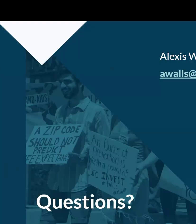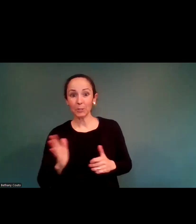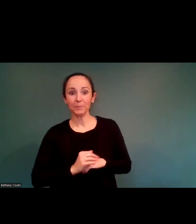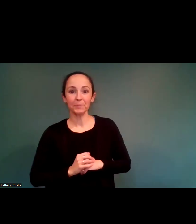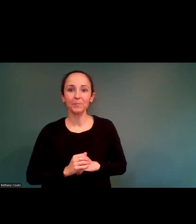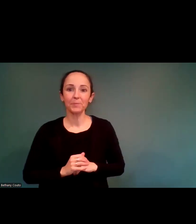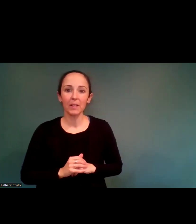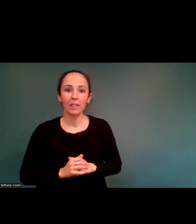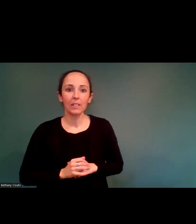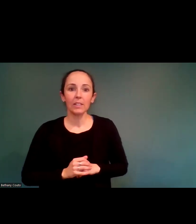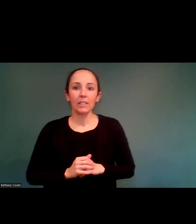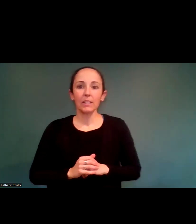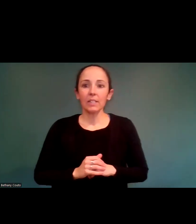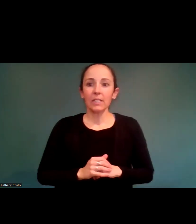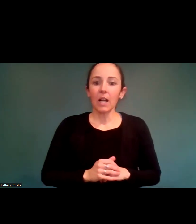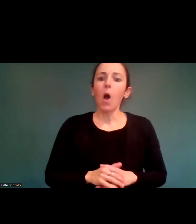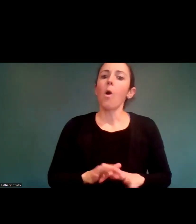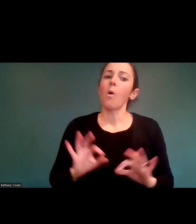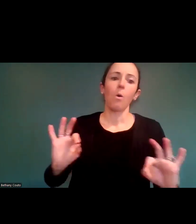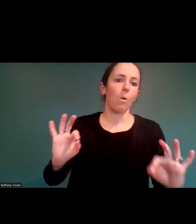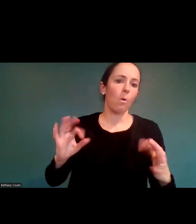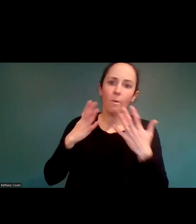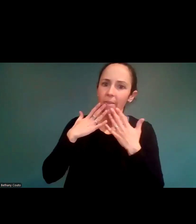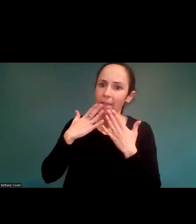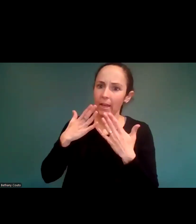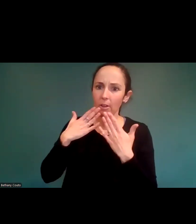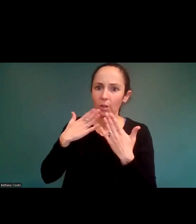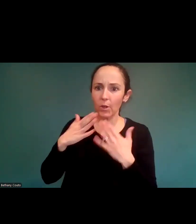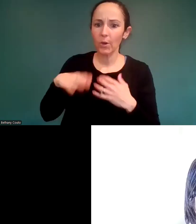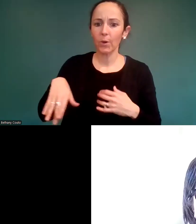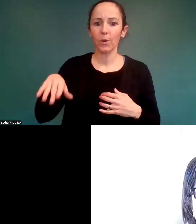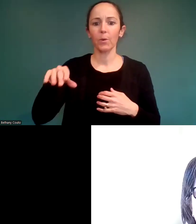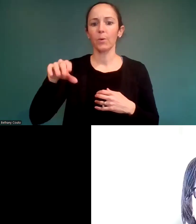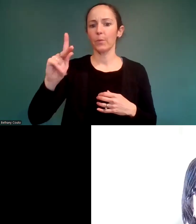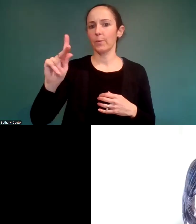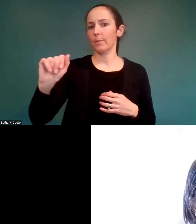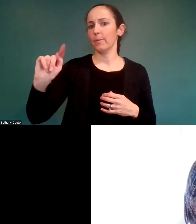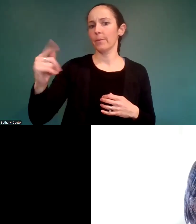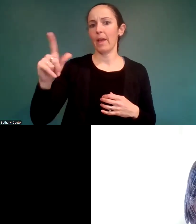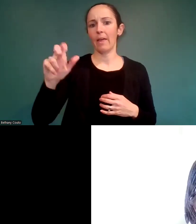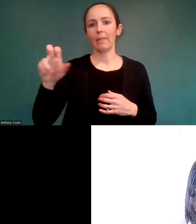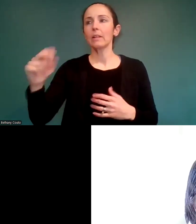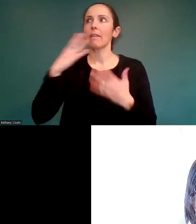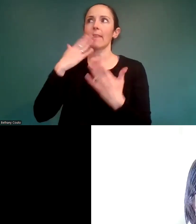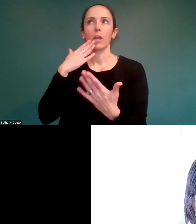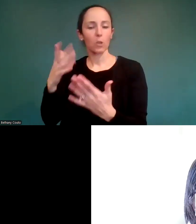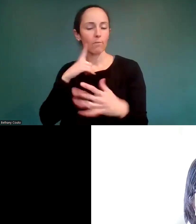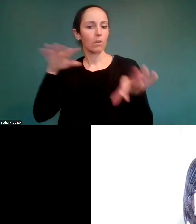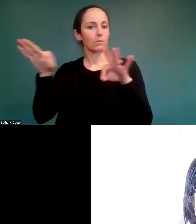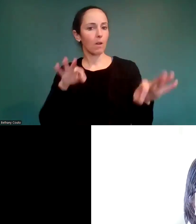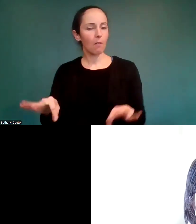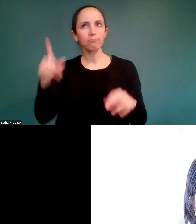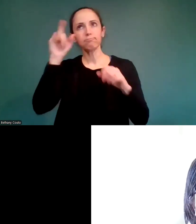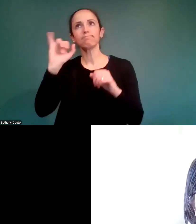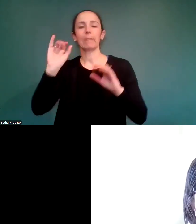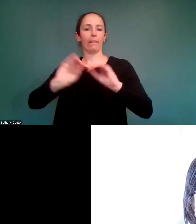Alexis. That was a really great example of how you all have used your framework and used data to be able to illustrate that. As